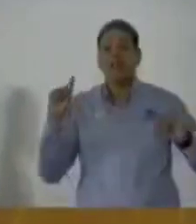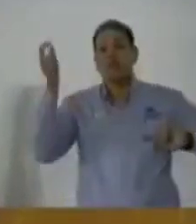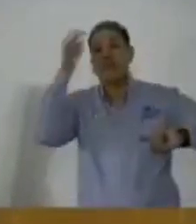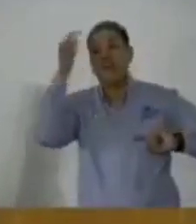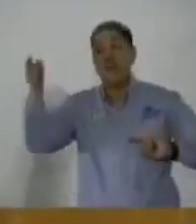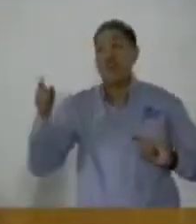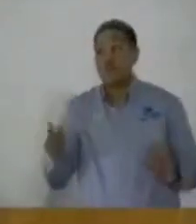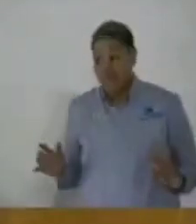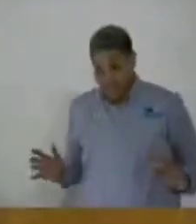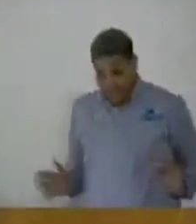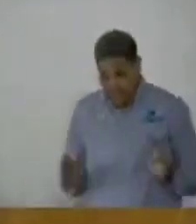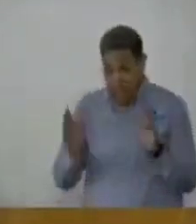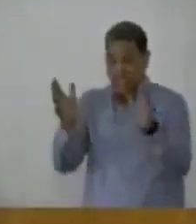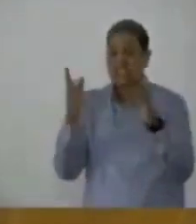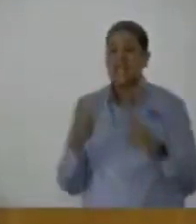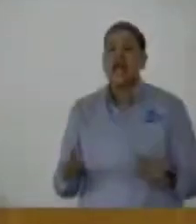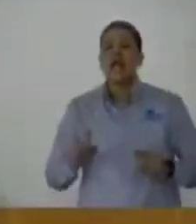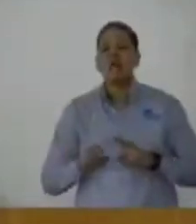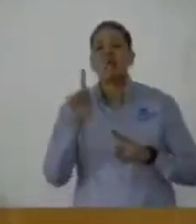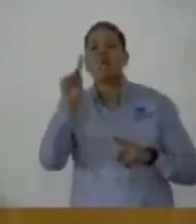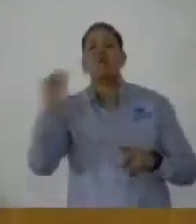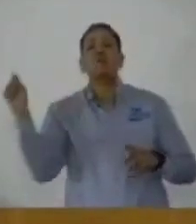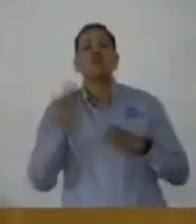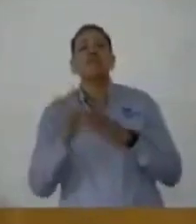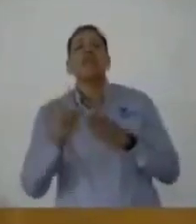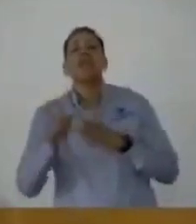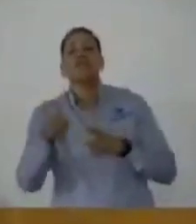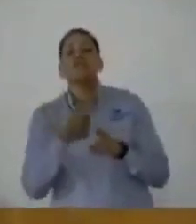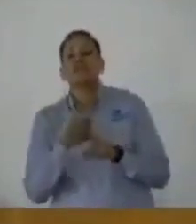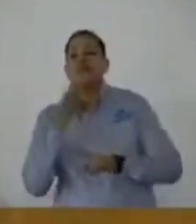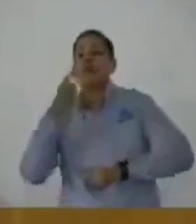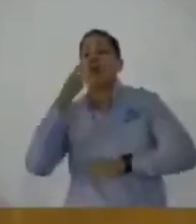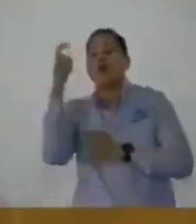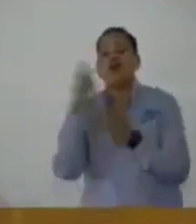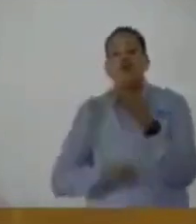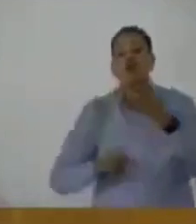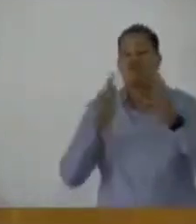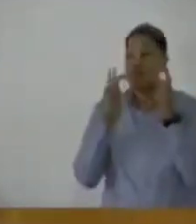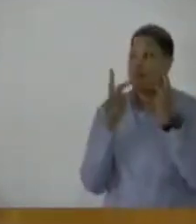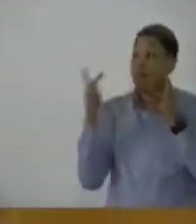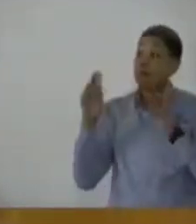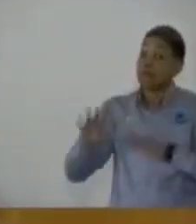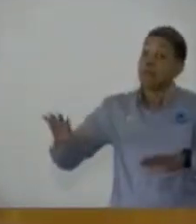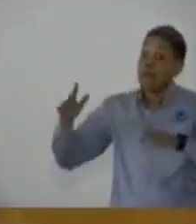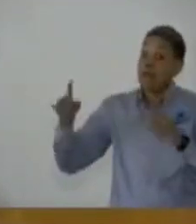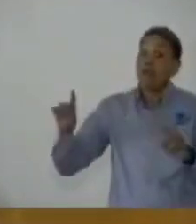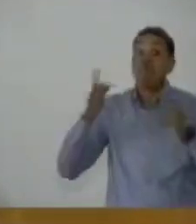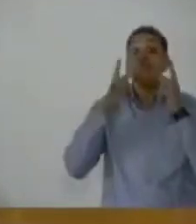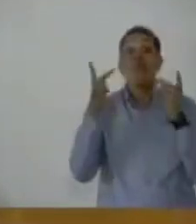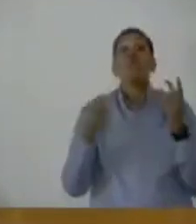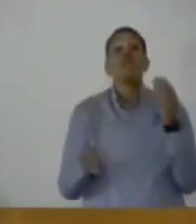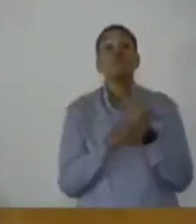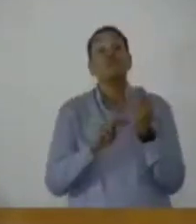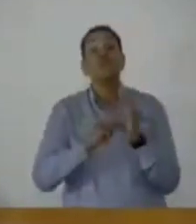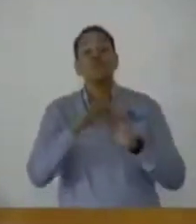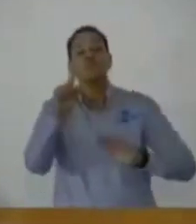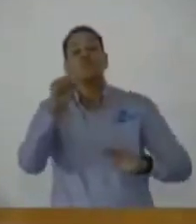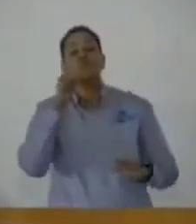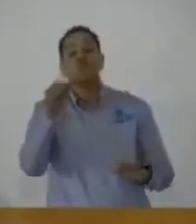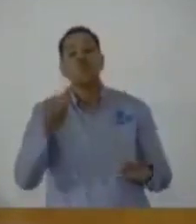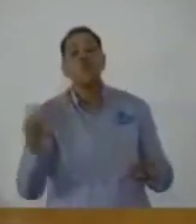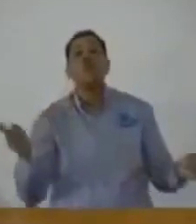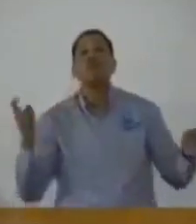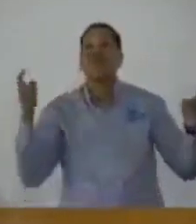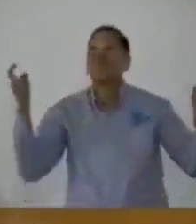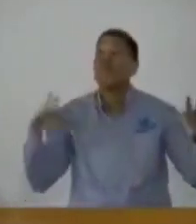government facilitates, then this $1 trillion is a cost to the public, and the public, therefore, should not be overly